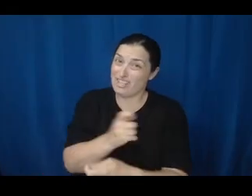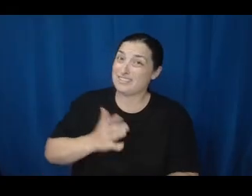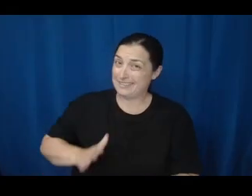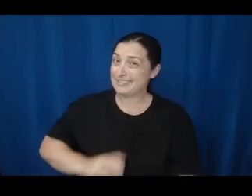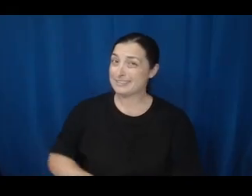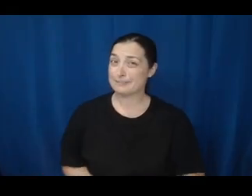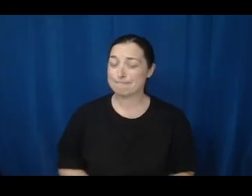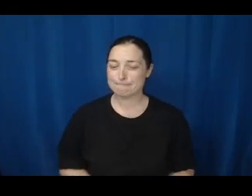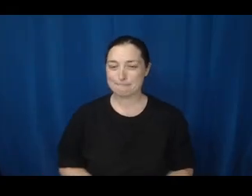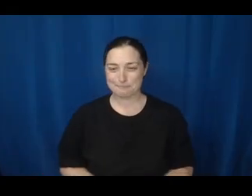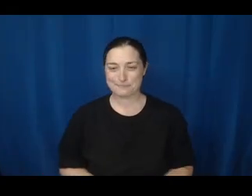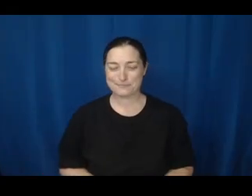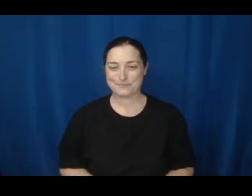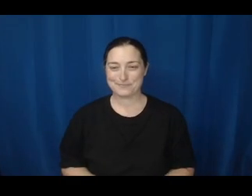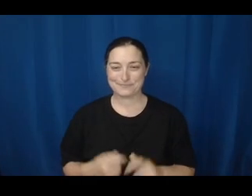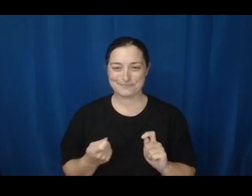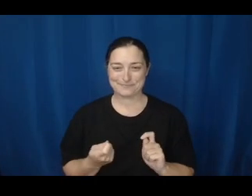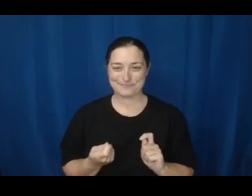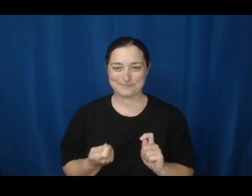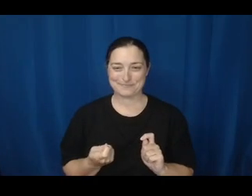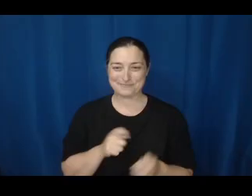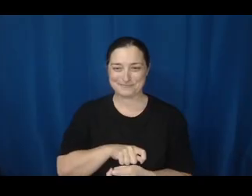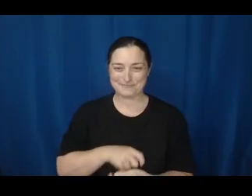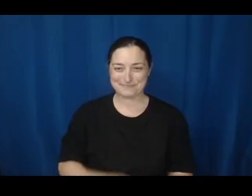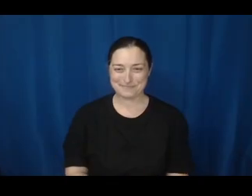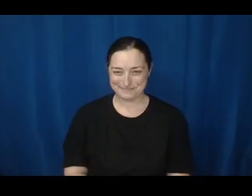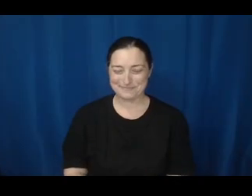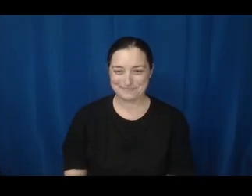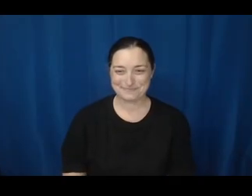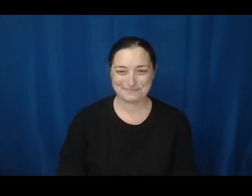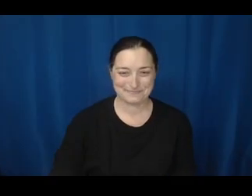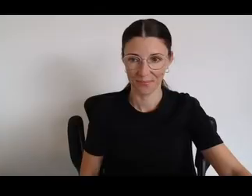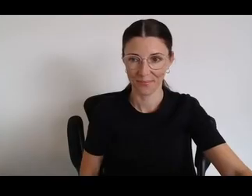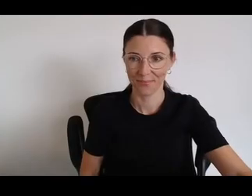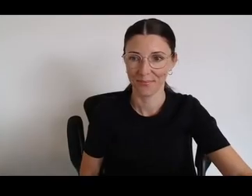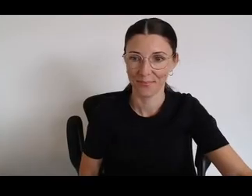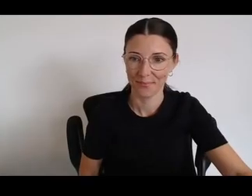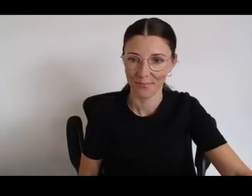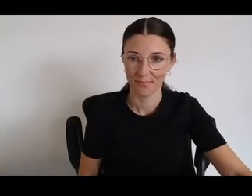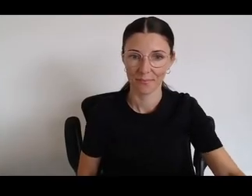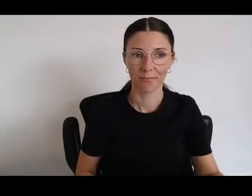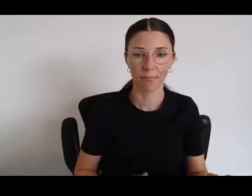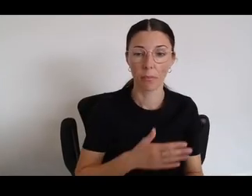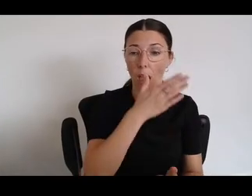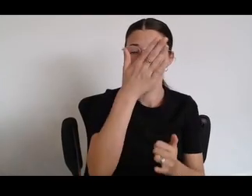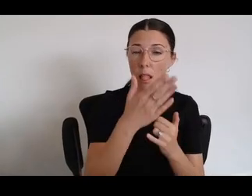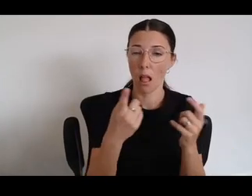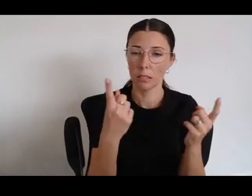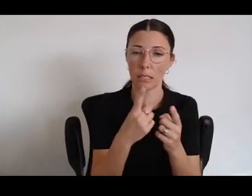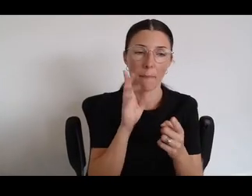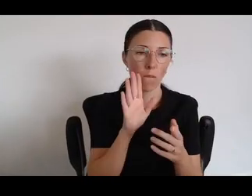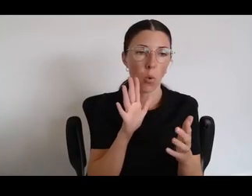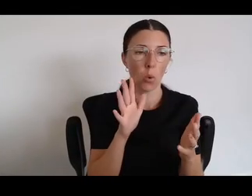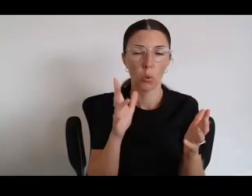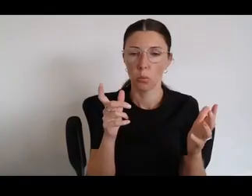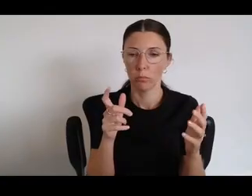So last question here before we move to this solution part, or kind of a future thing. Sir Ken Robinson, who was a good